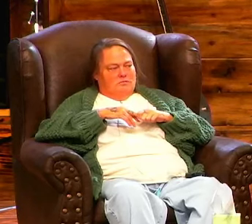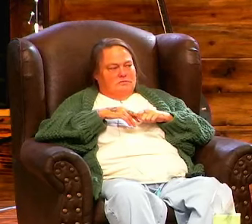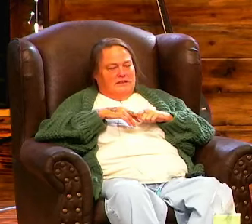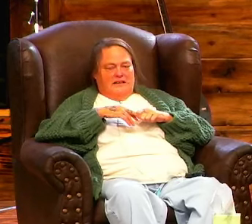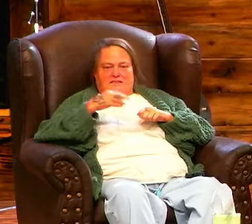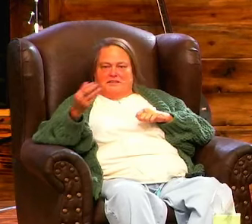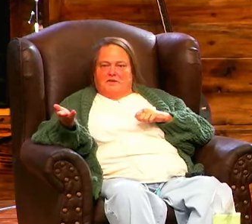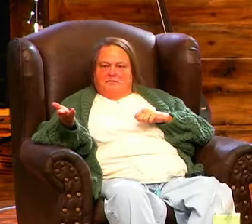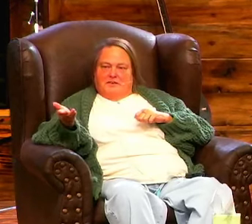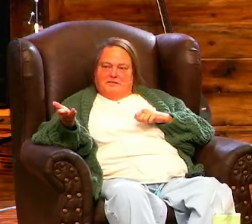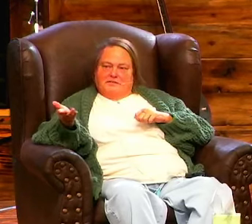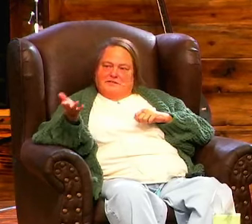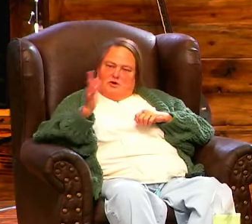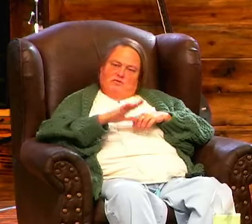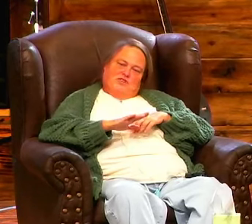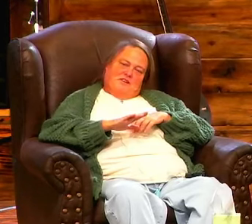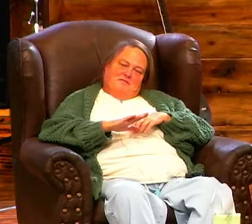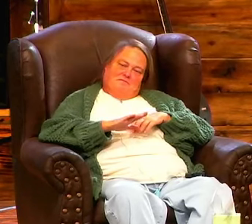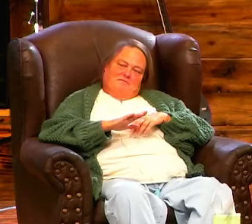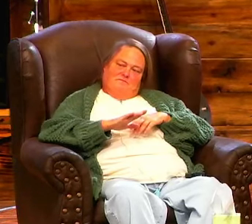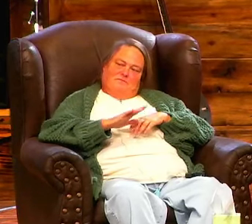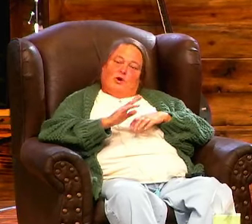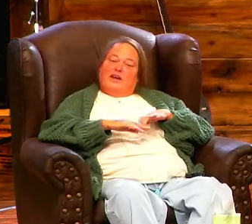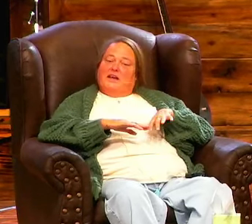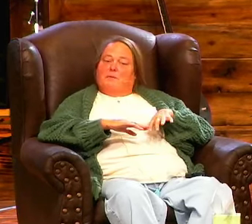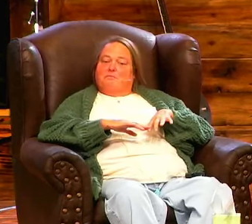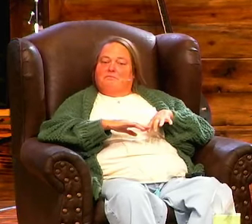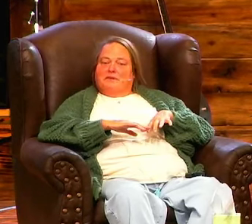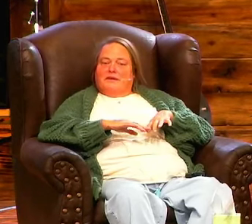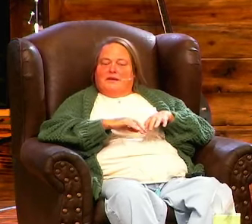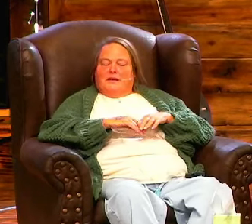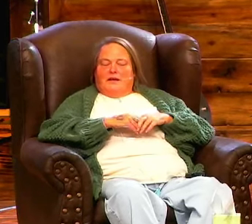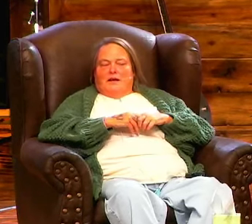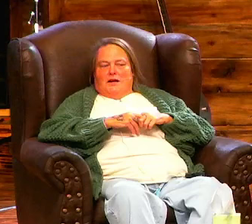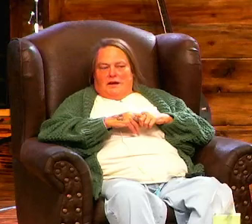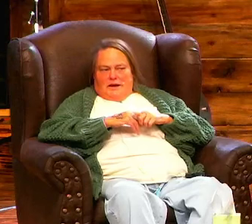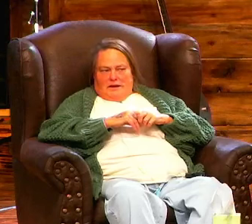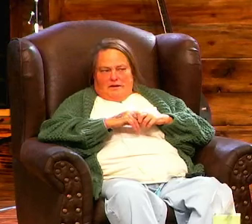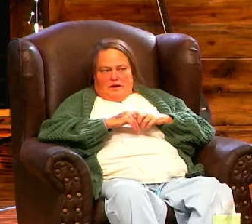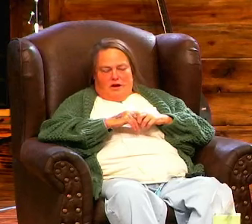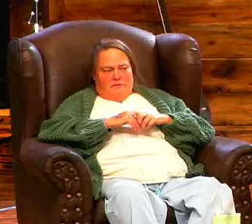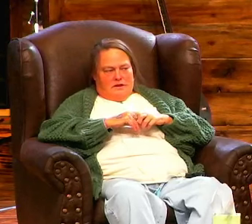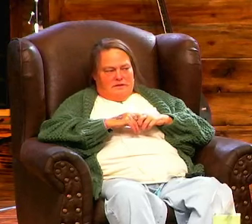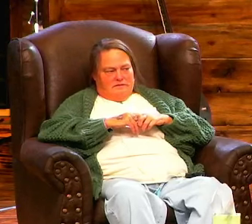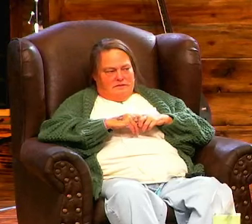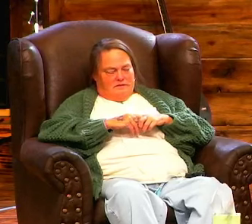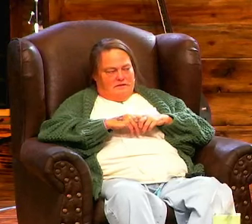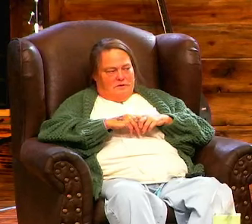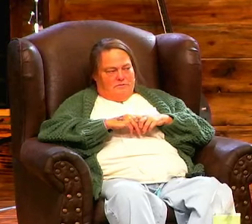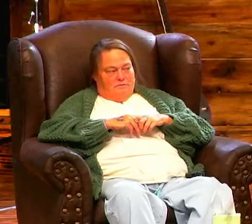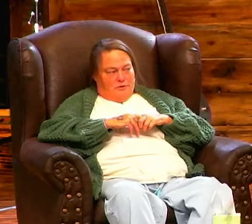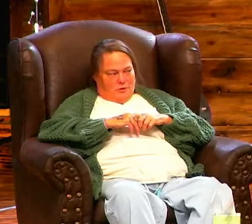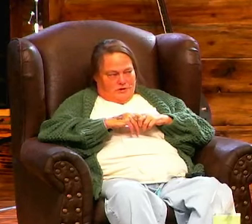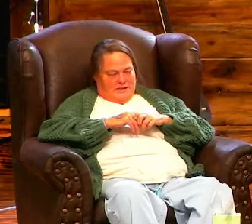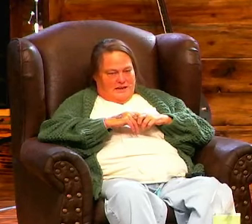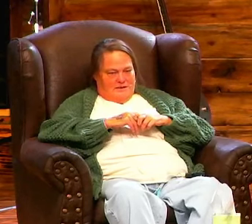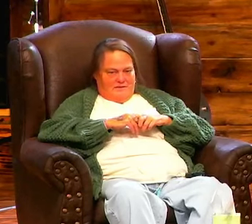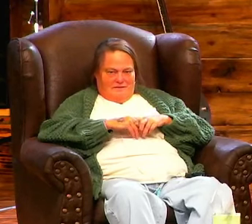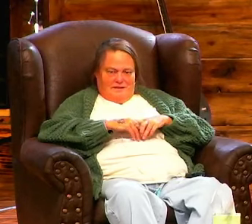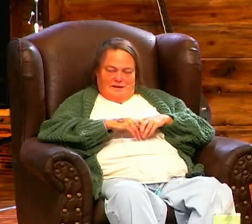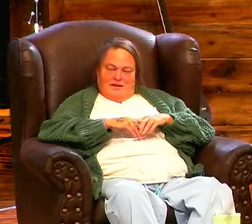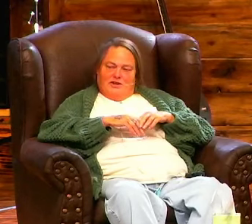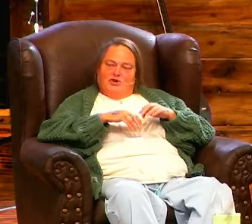devil takes stuff and turns it for him. And a coven consists of